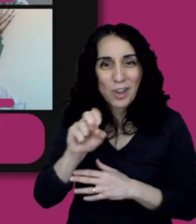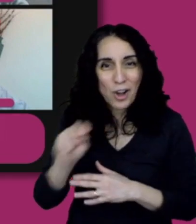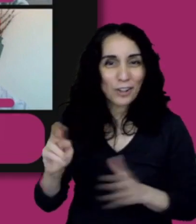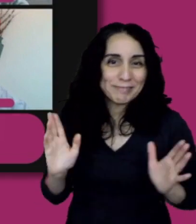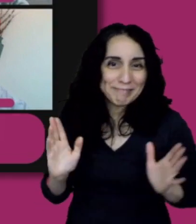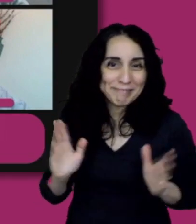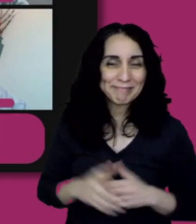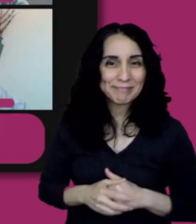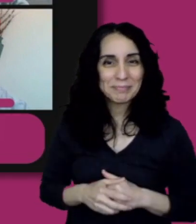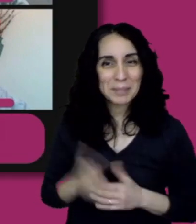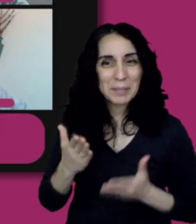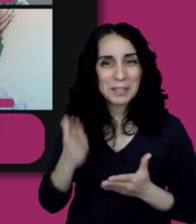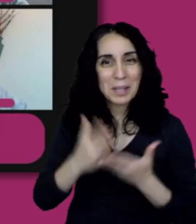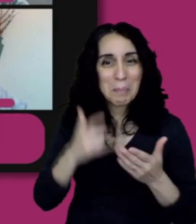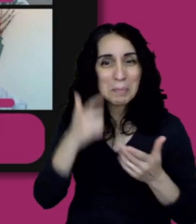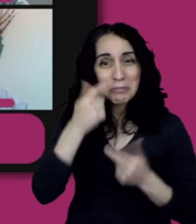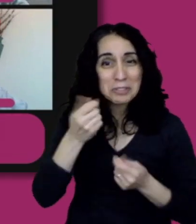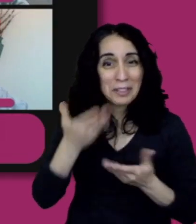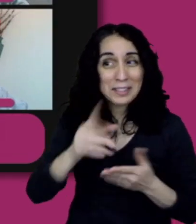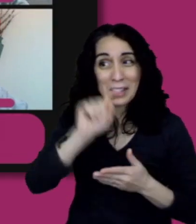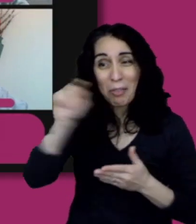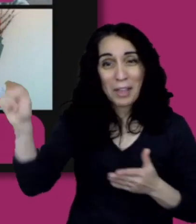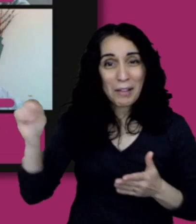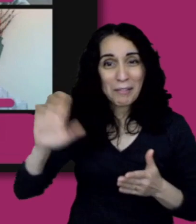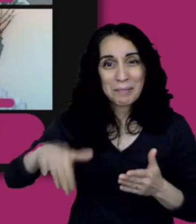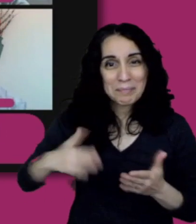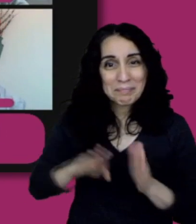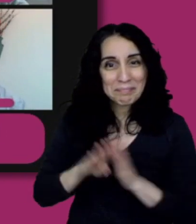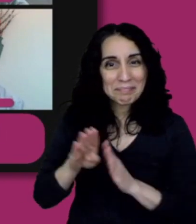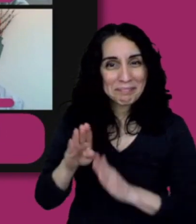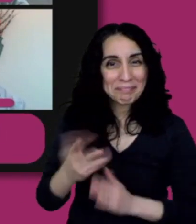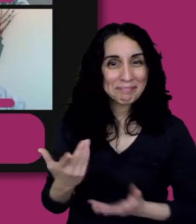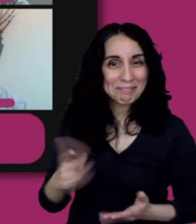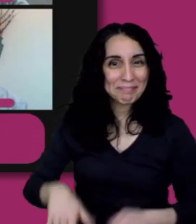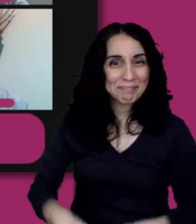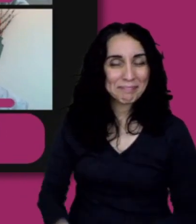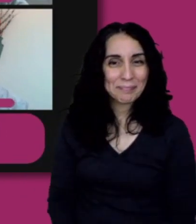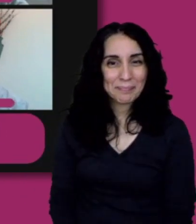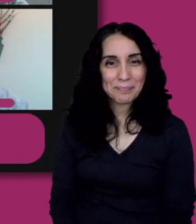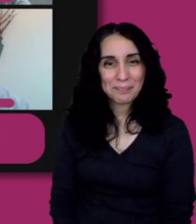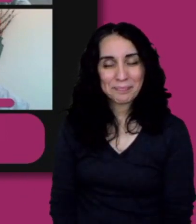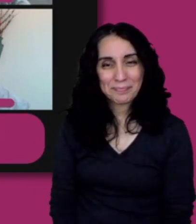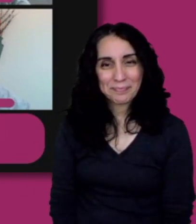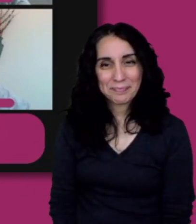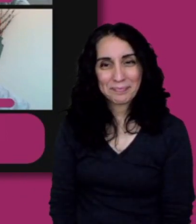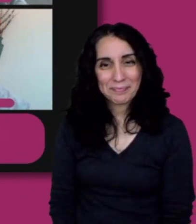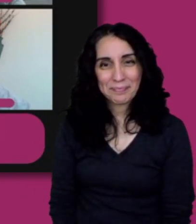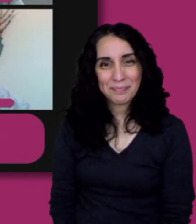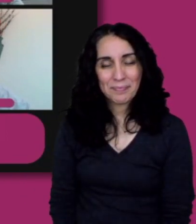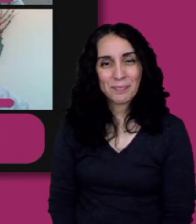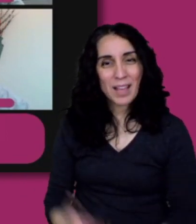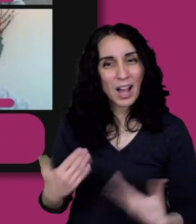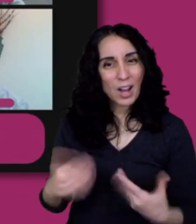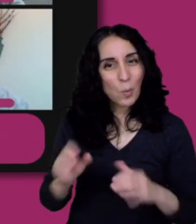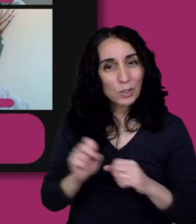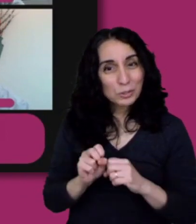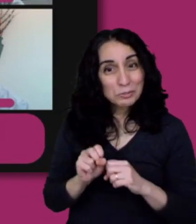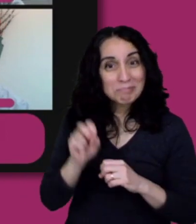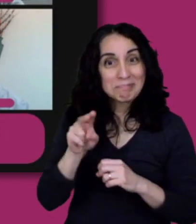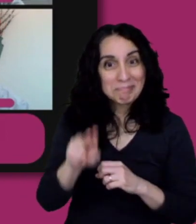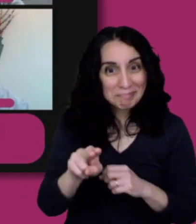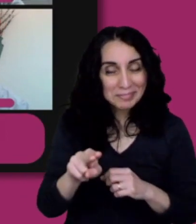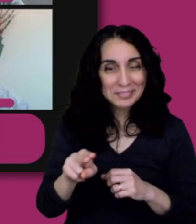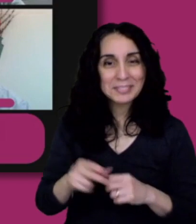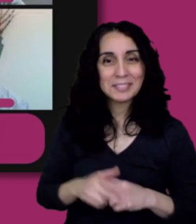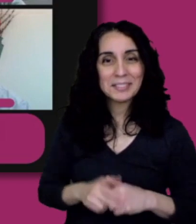I don't know if they're fully developed yet. So I don't want to like skip ahead and put everything together,